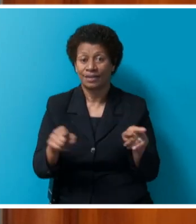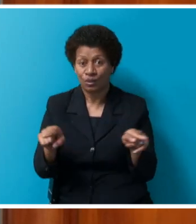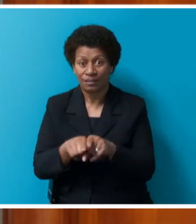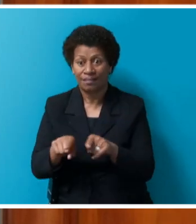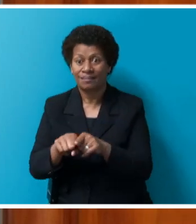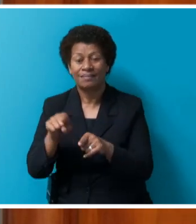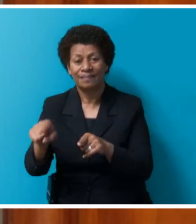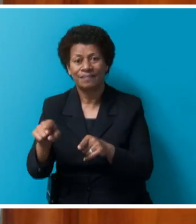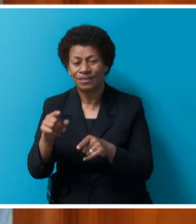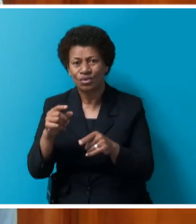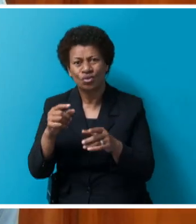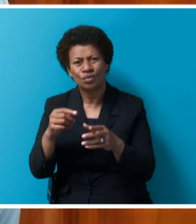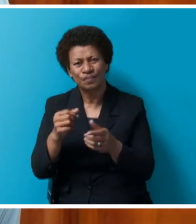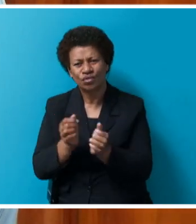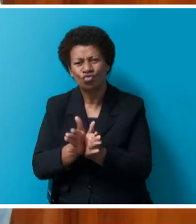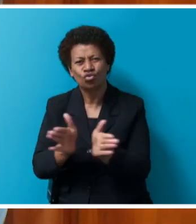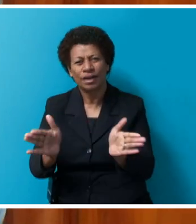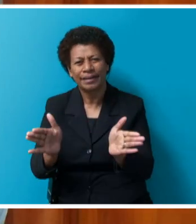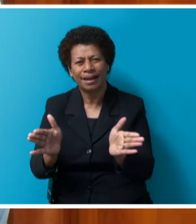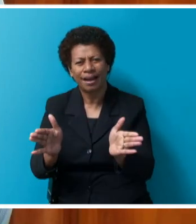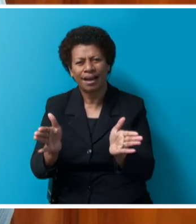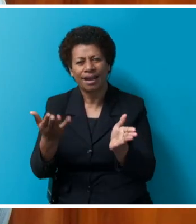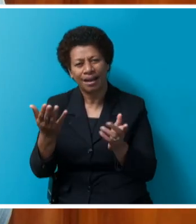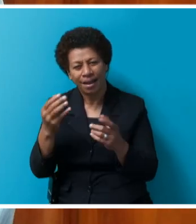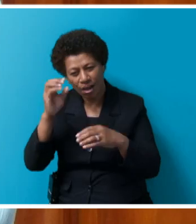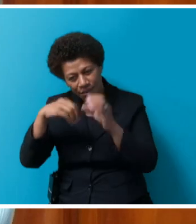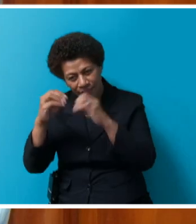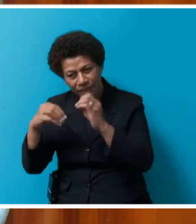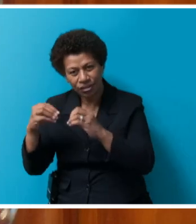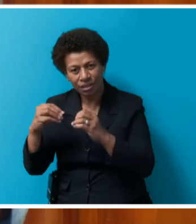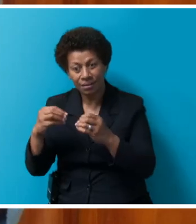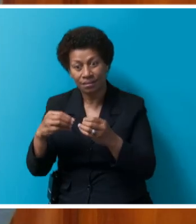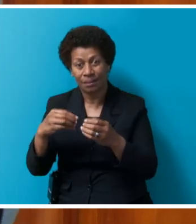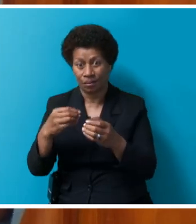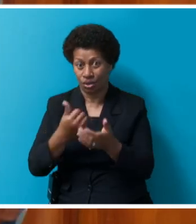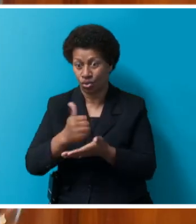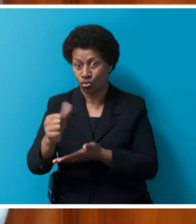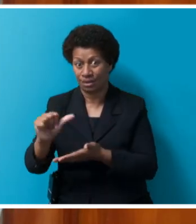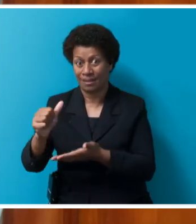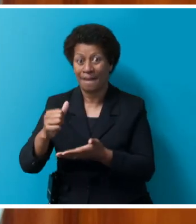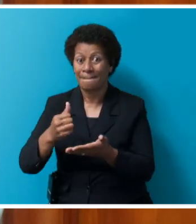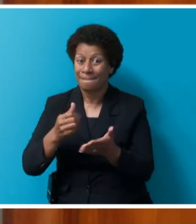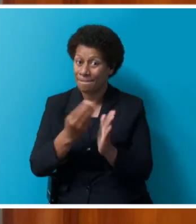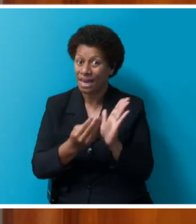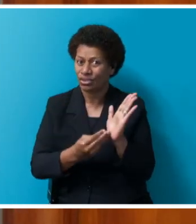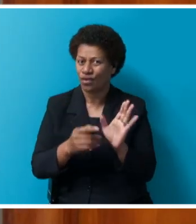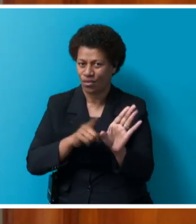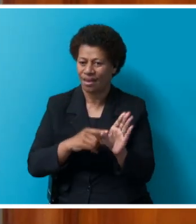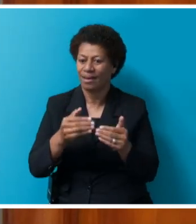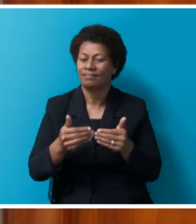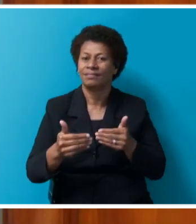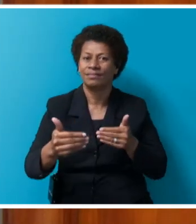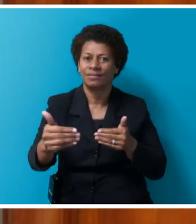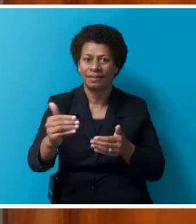general observations that we can keep in the back of our minds as we roll out the budget in the coming year. Not just merely improving